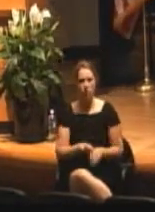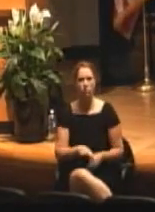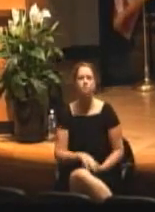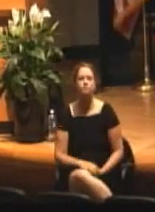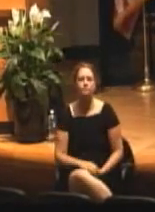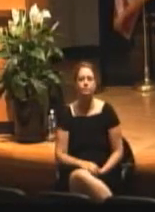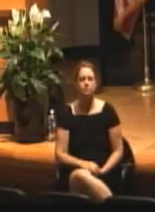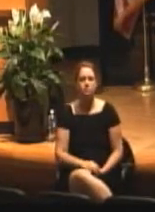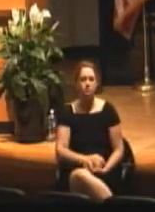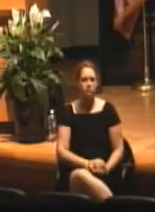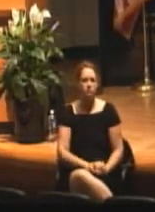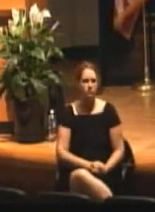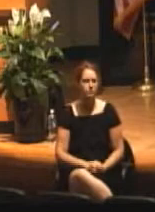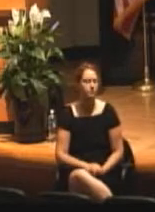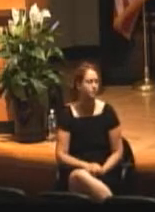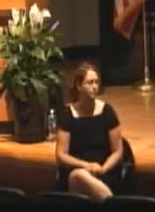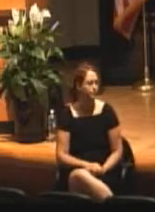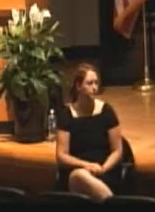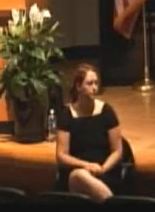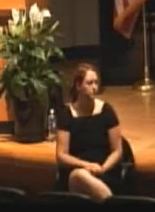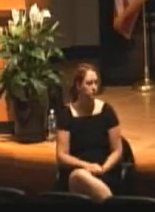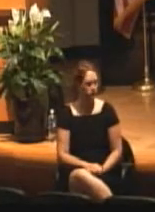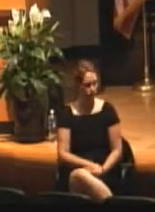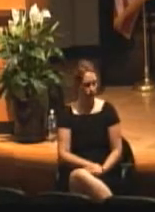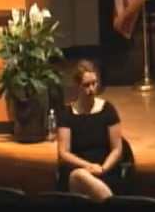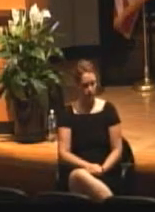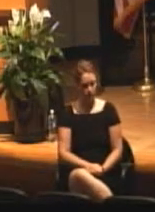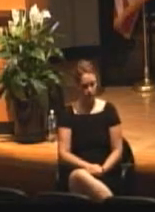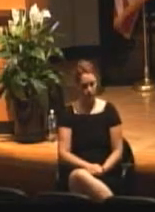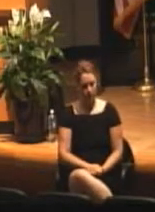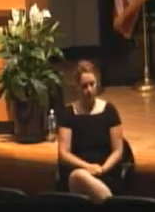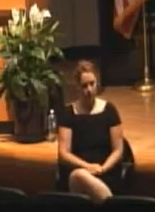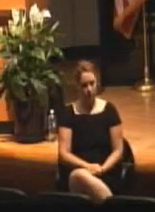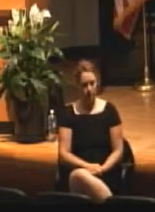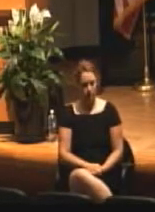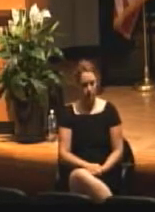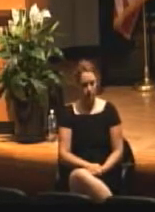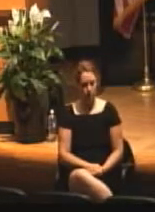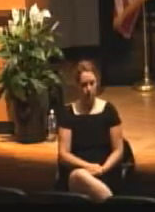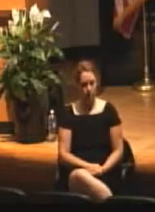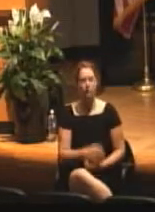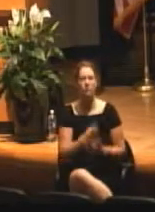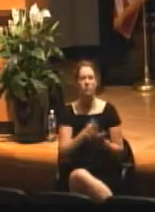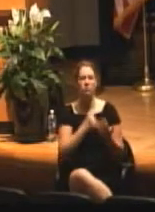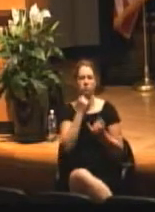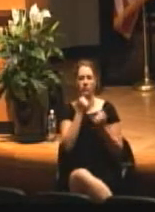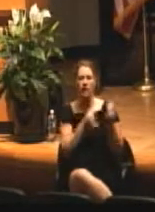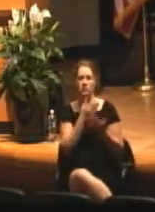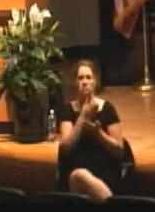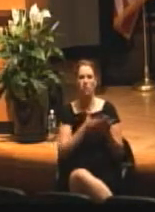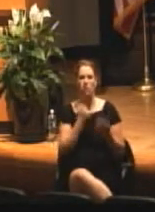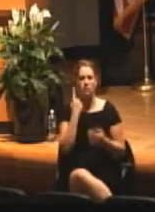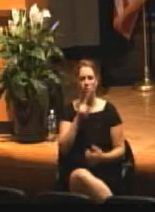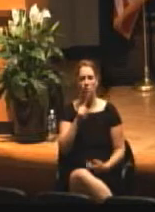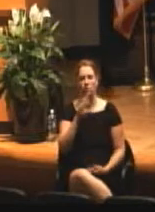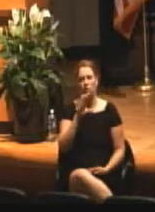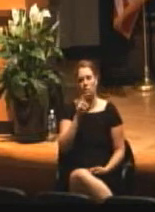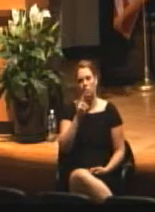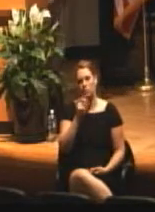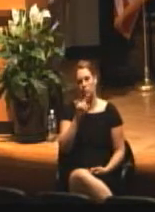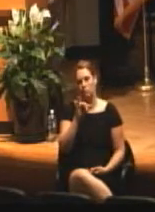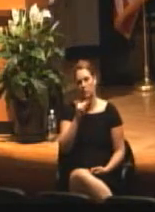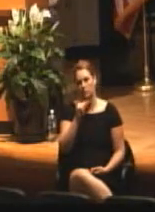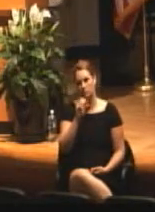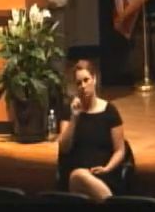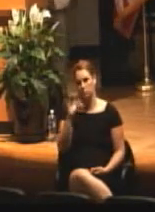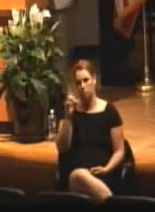that. A couple of the last pieces for the credit score is just going to be your mix of credit and new credit. A